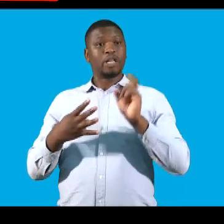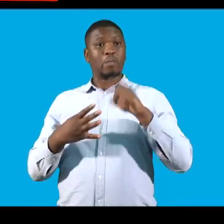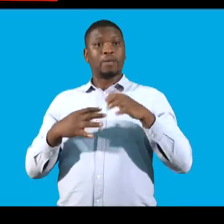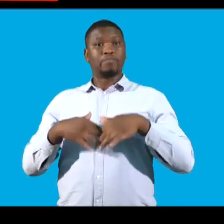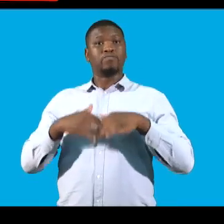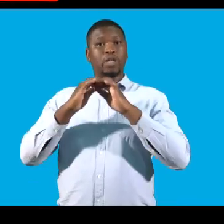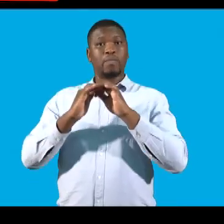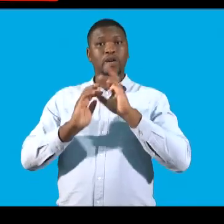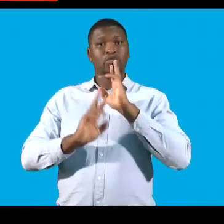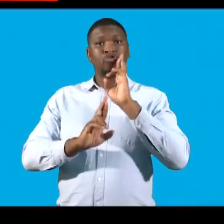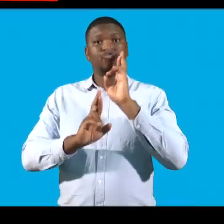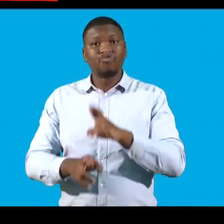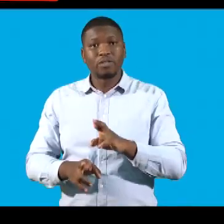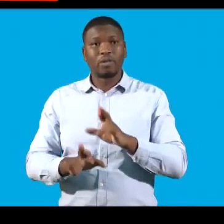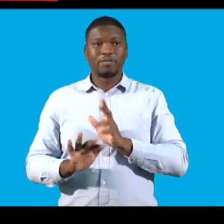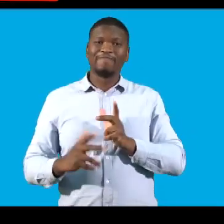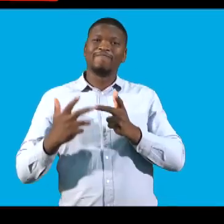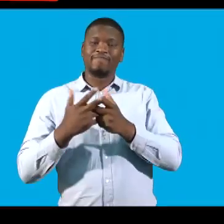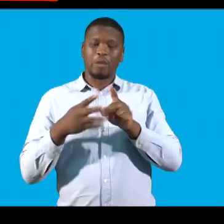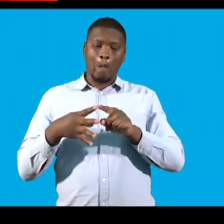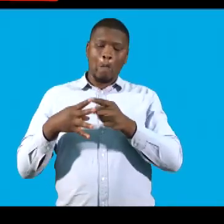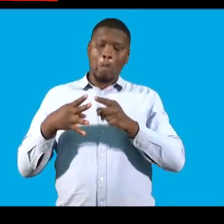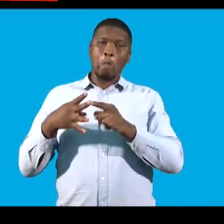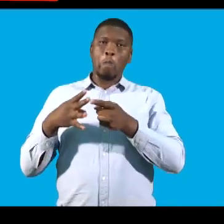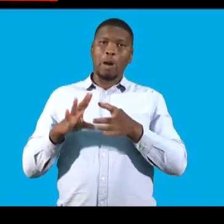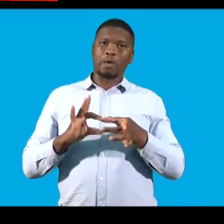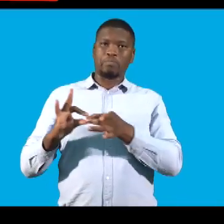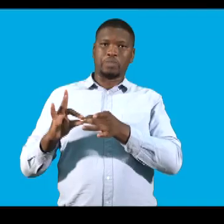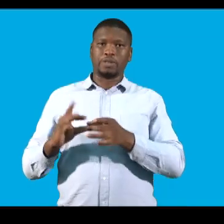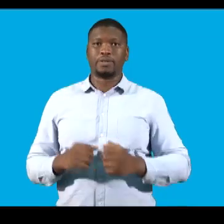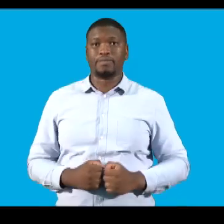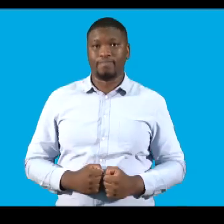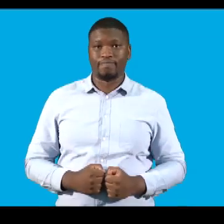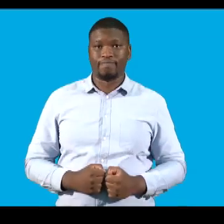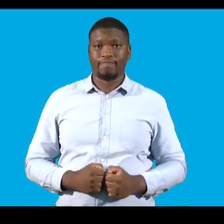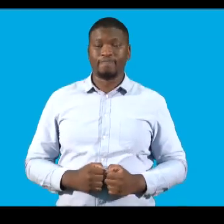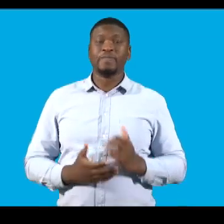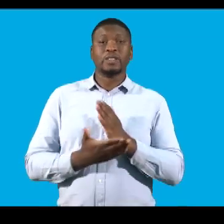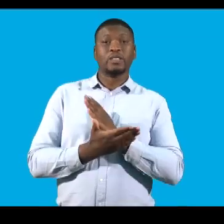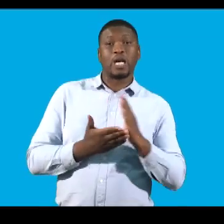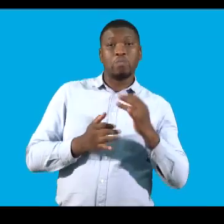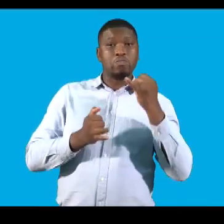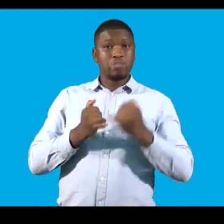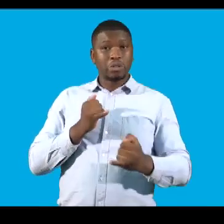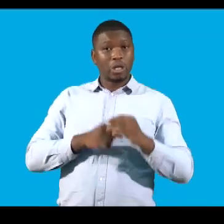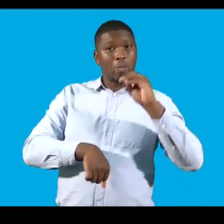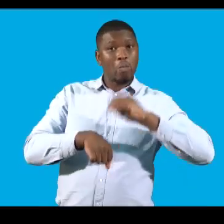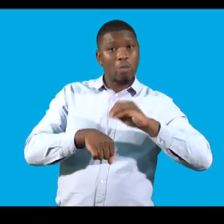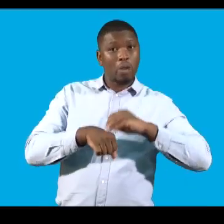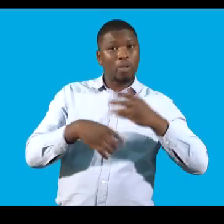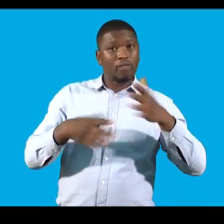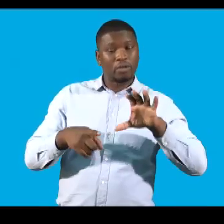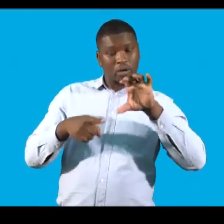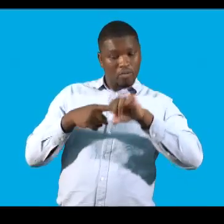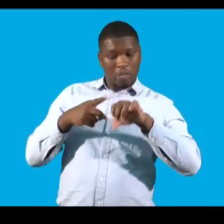to be able to formulate a response based on the mark allocation. These are some of the common problems